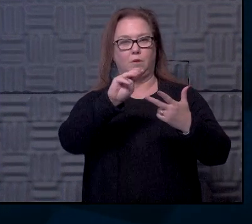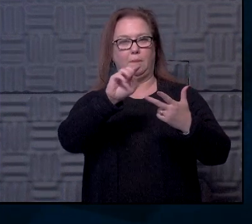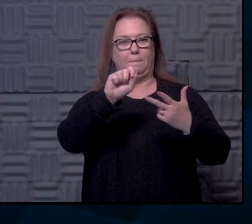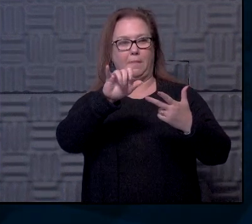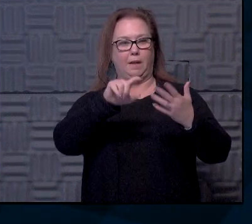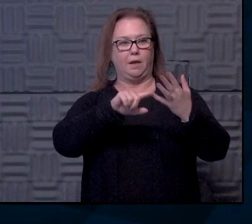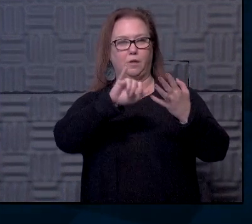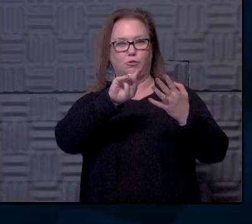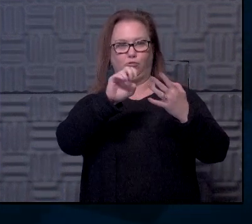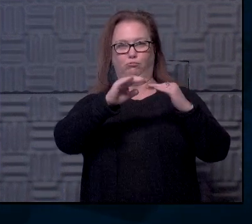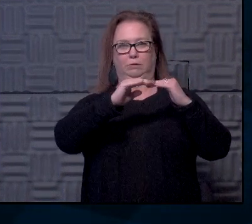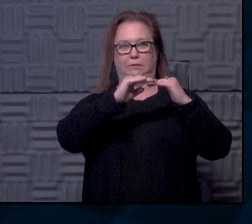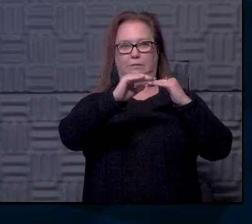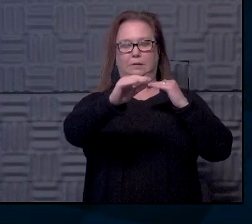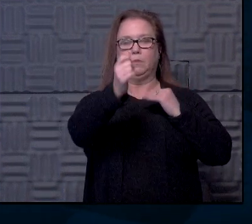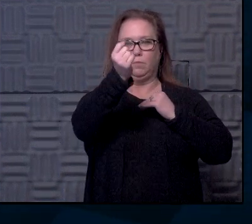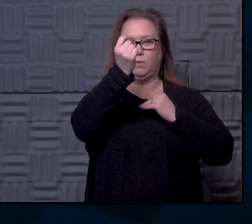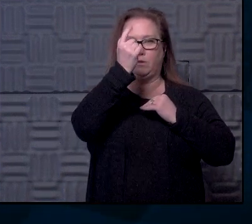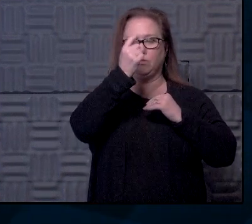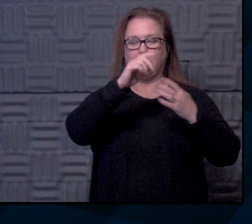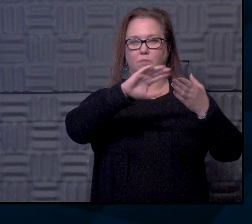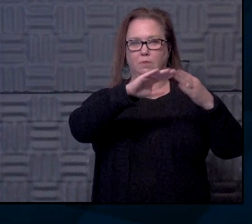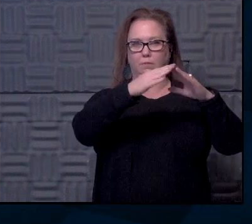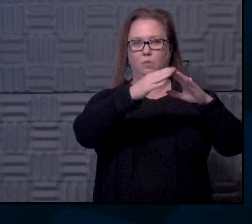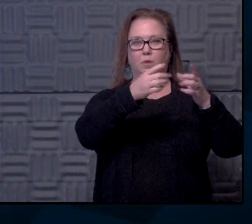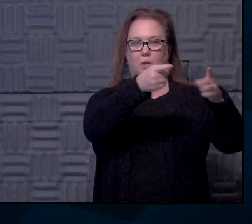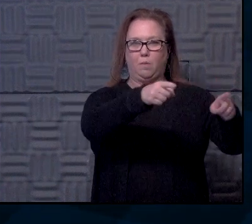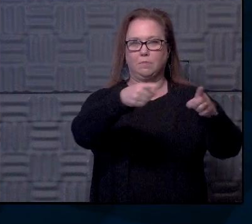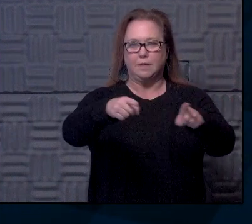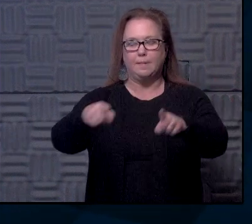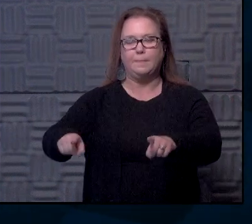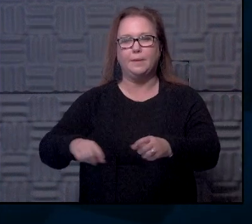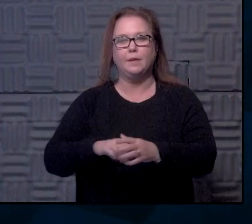stable, right, as we understood what was happening in the community and had